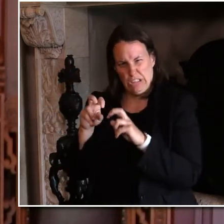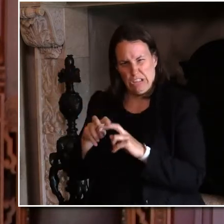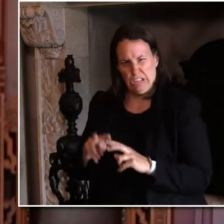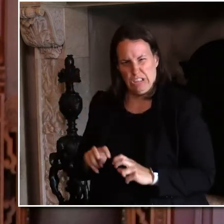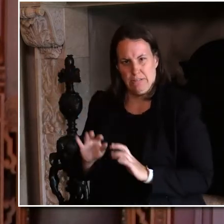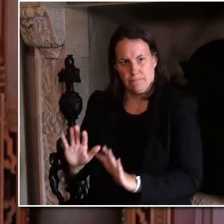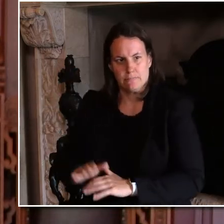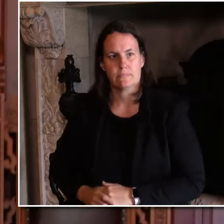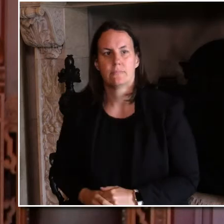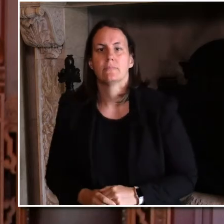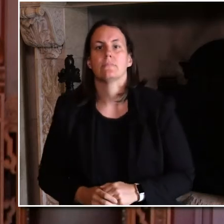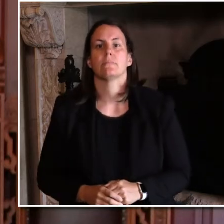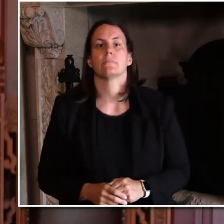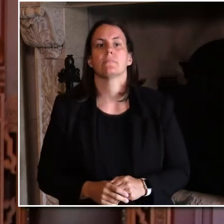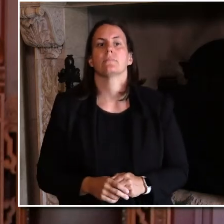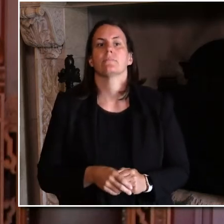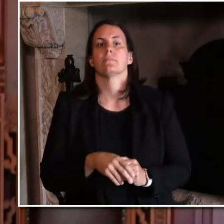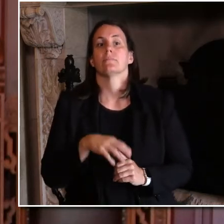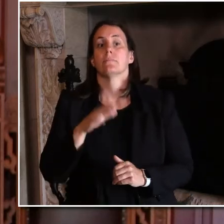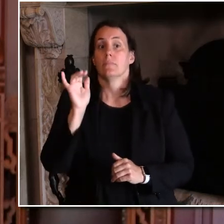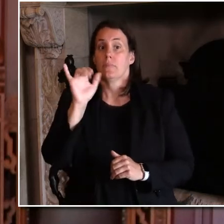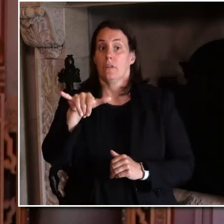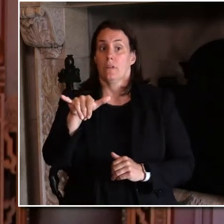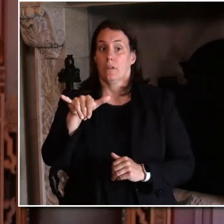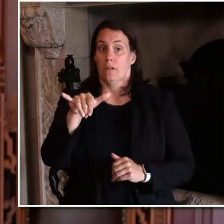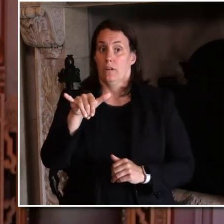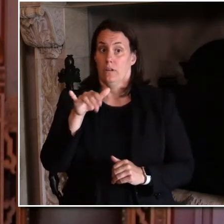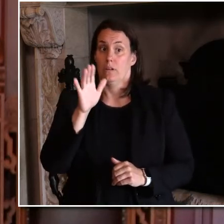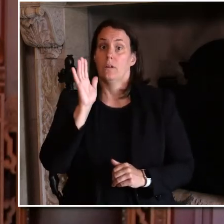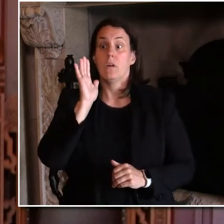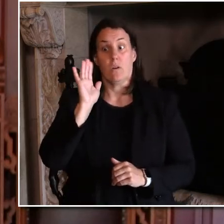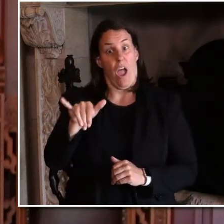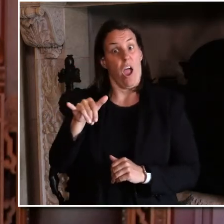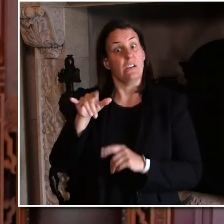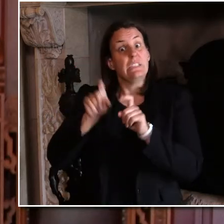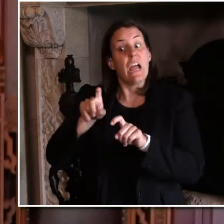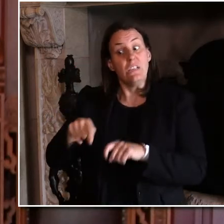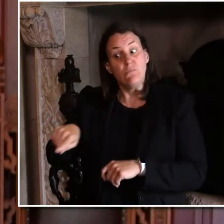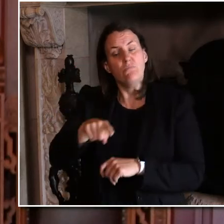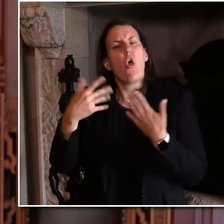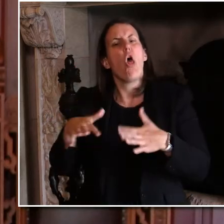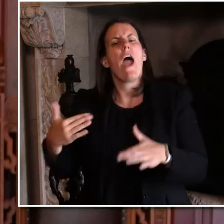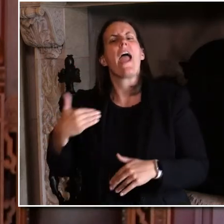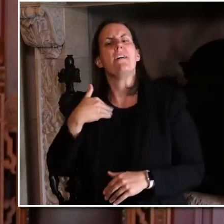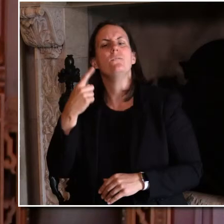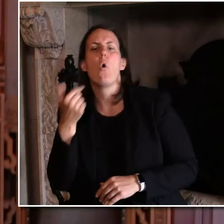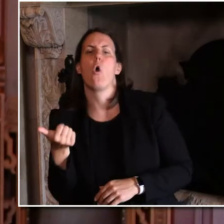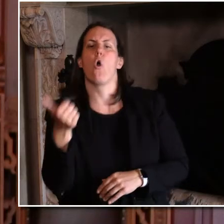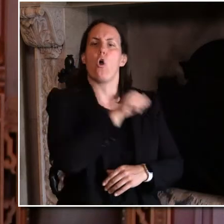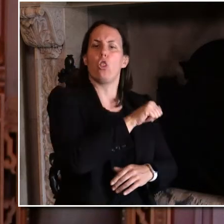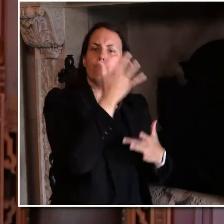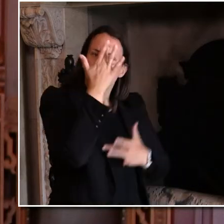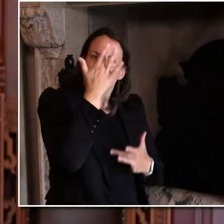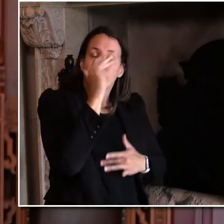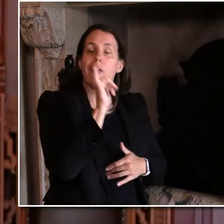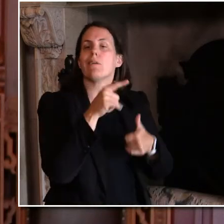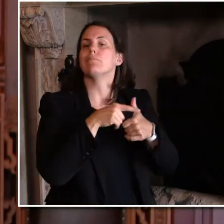or norovirus or even polio. And so there was interest in trying to use some of these methods early on during